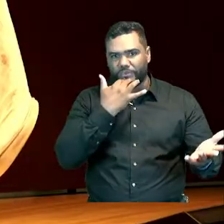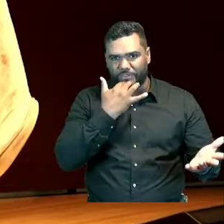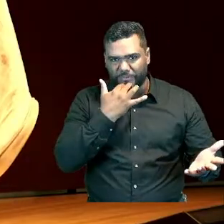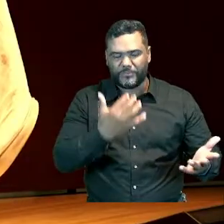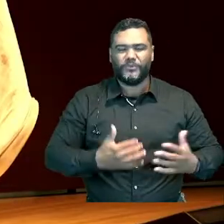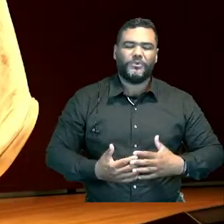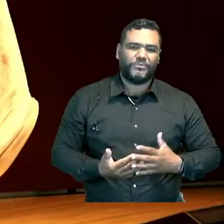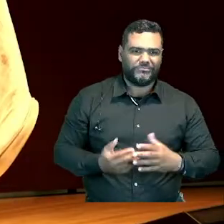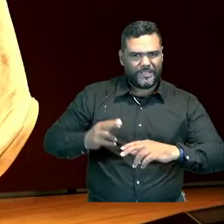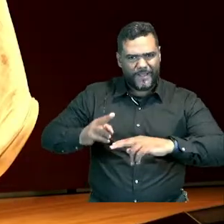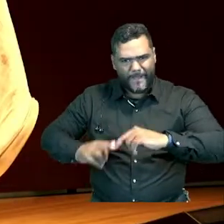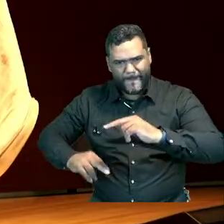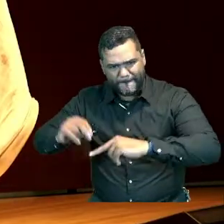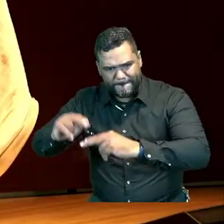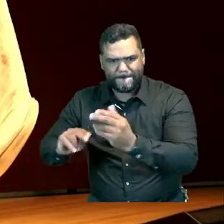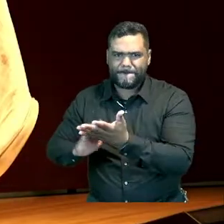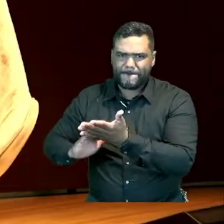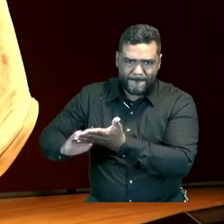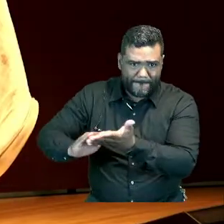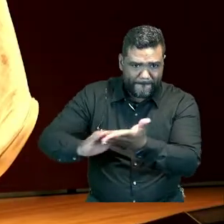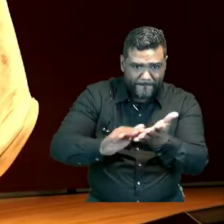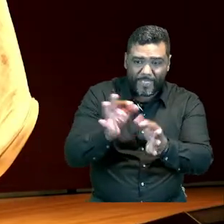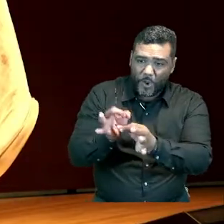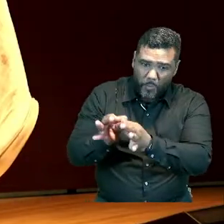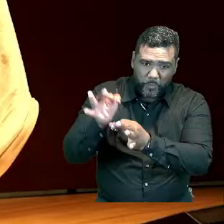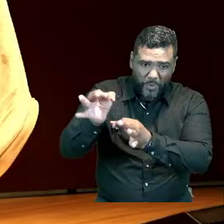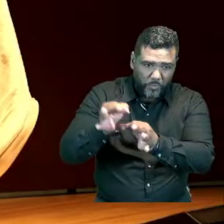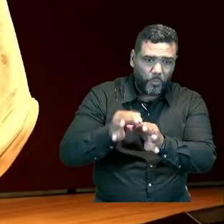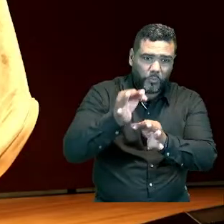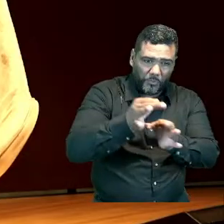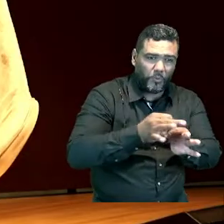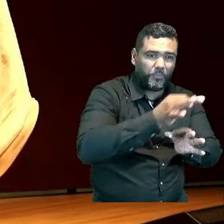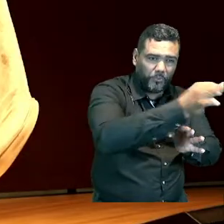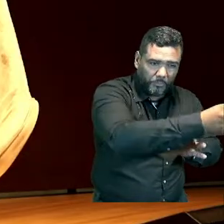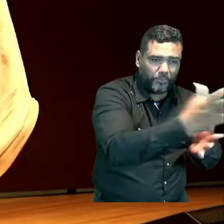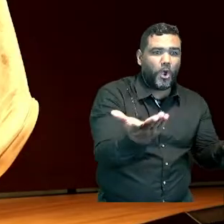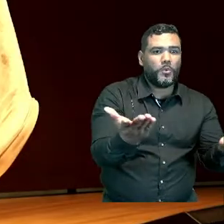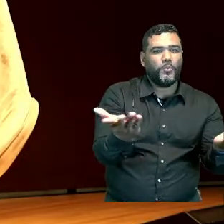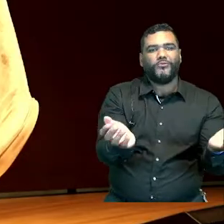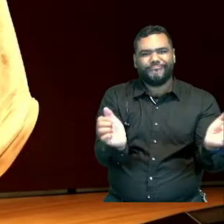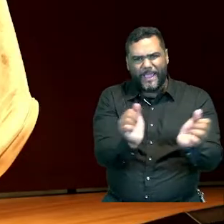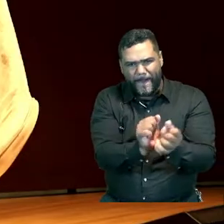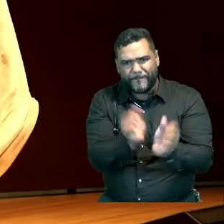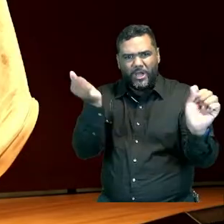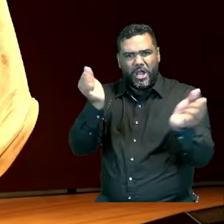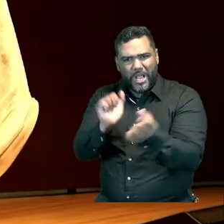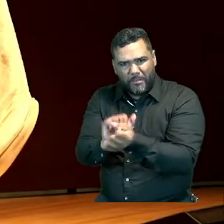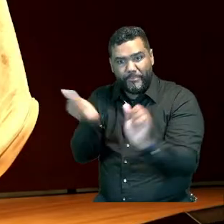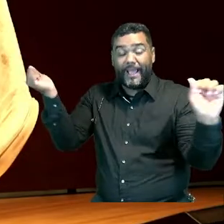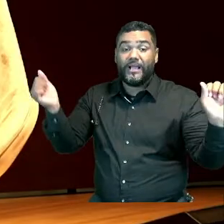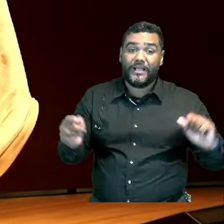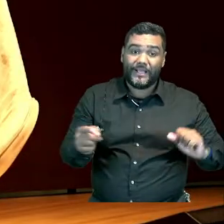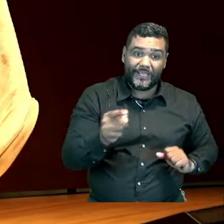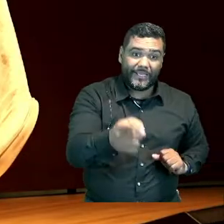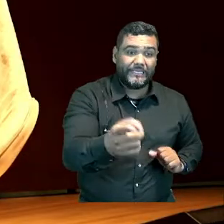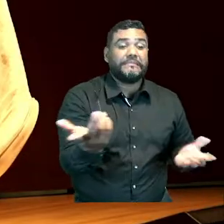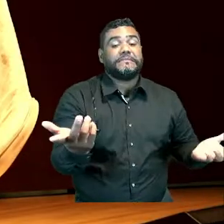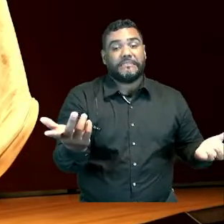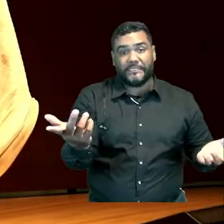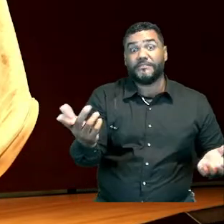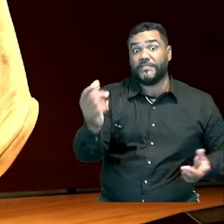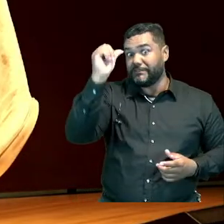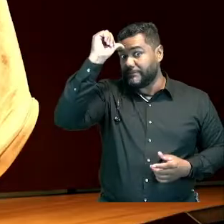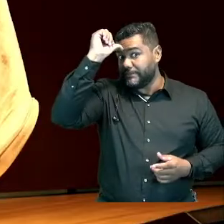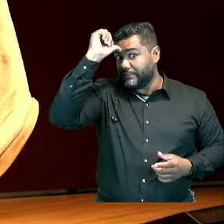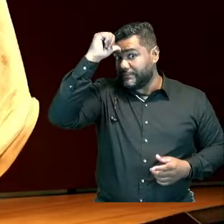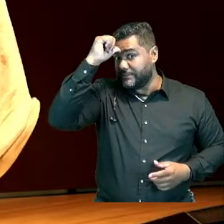leads the program of reparations, the genocides of the originary peoples in slavery.